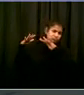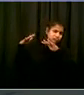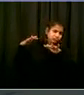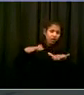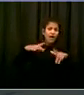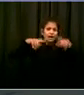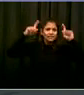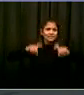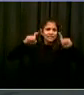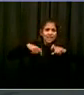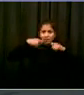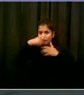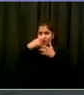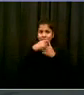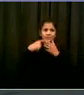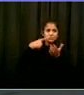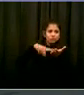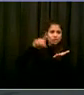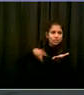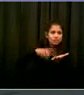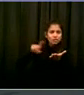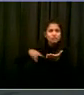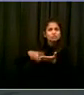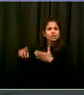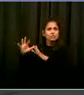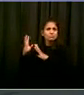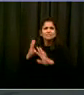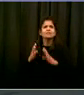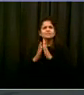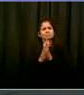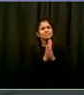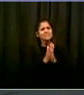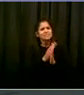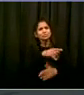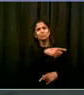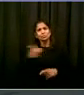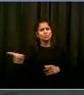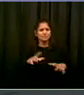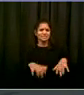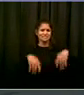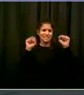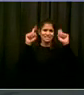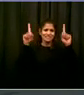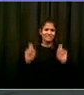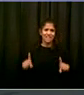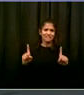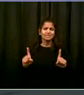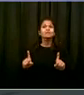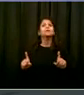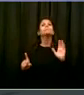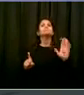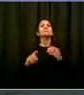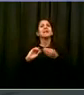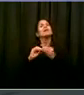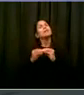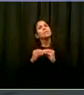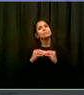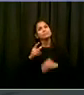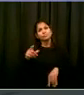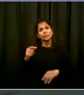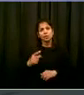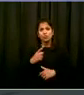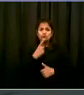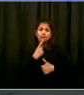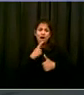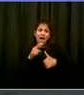people get tested. I want to emphasize, we have to get the maximum number of people tested in the red and orange zones. It is